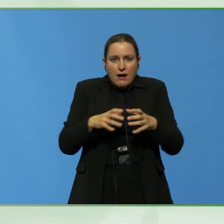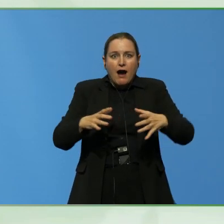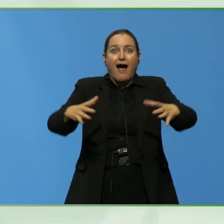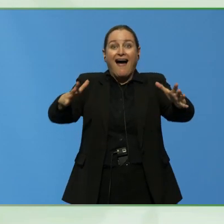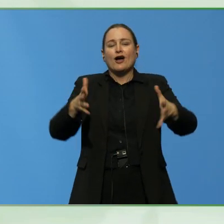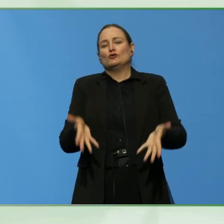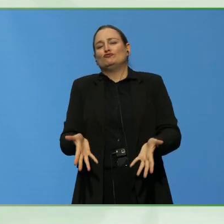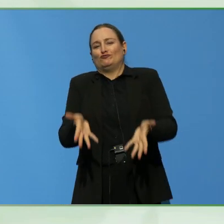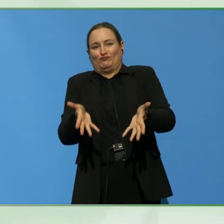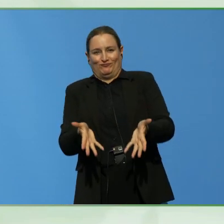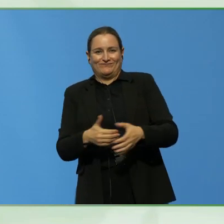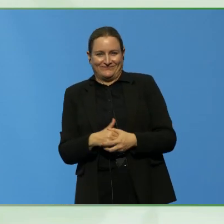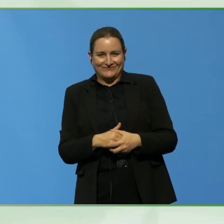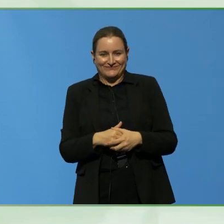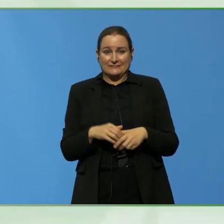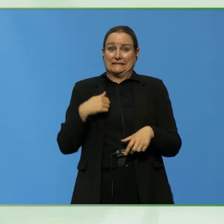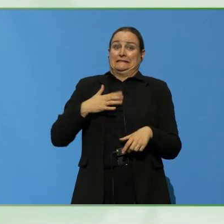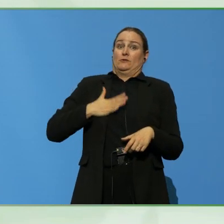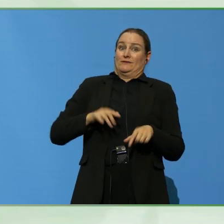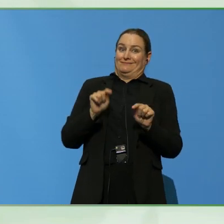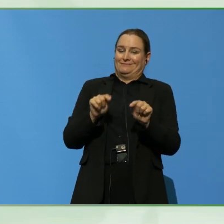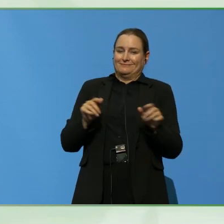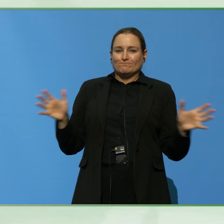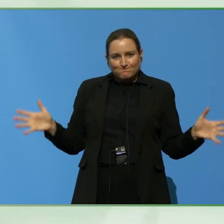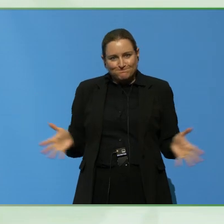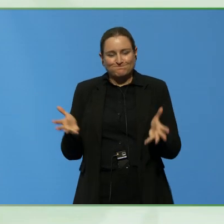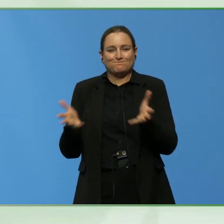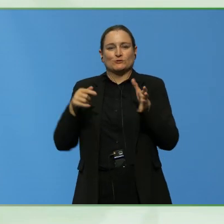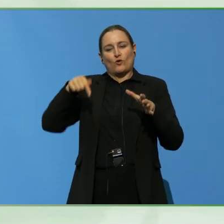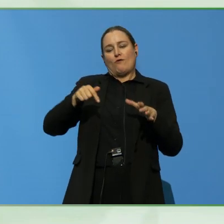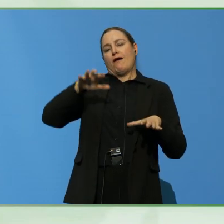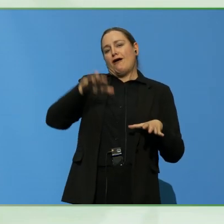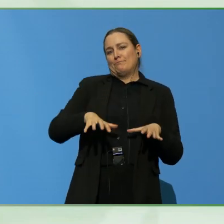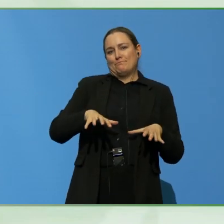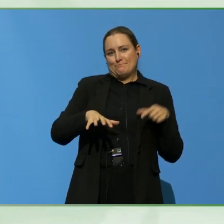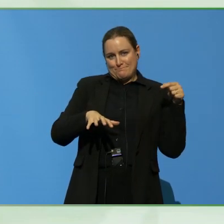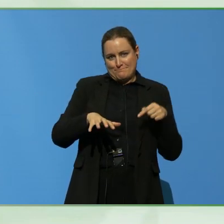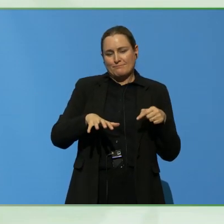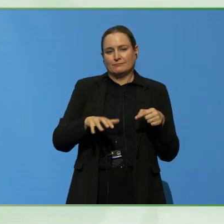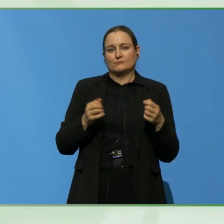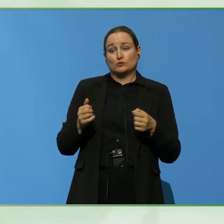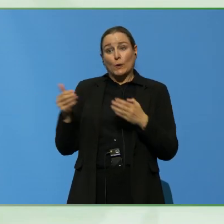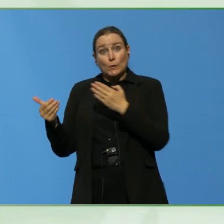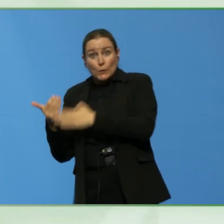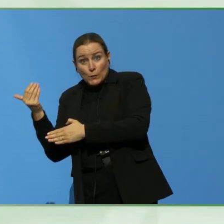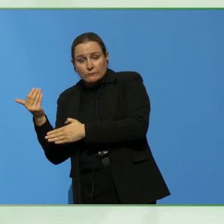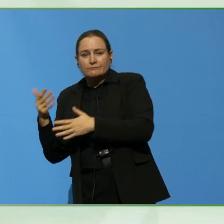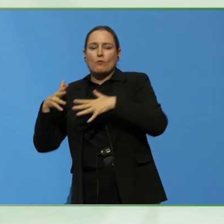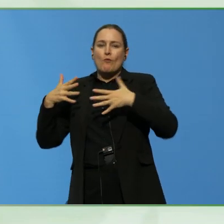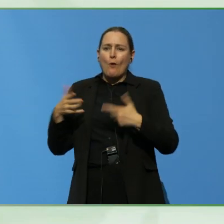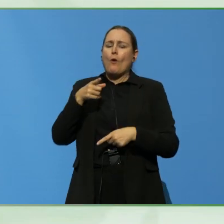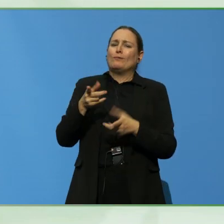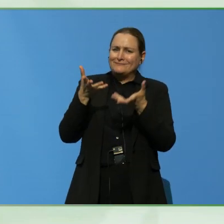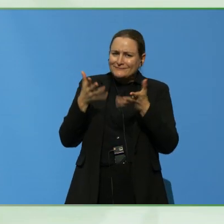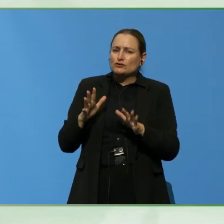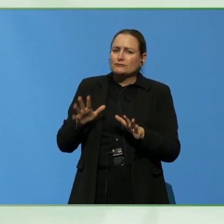classical mission that we can find in other accelerators. But Nandilab, it's a unique